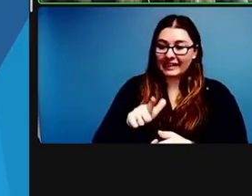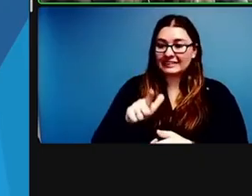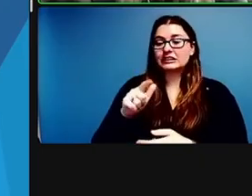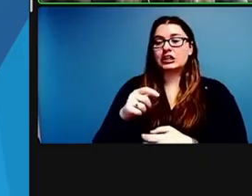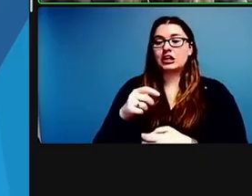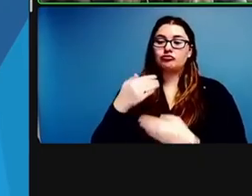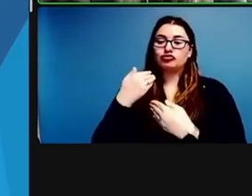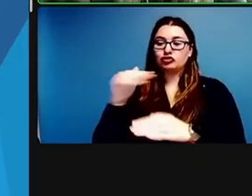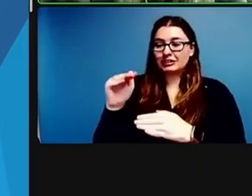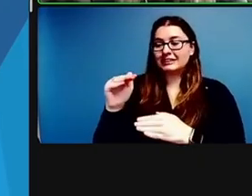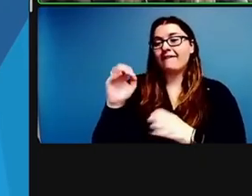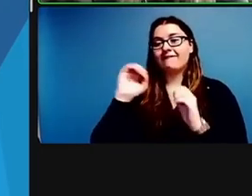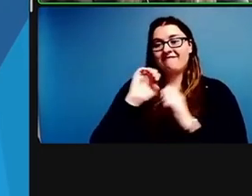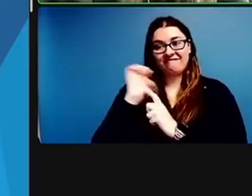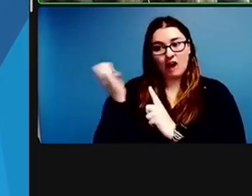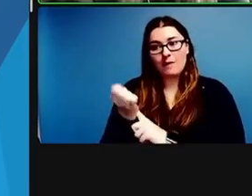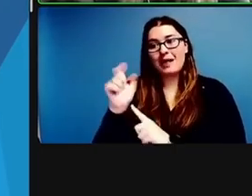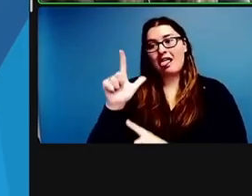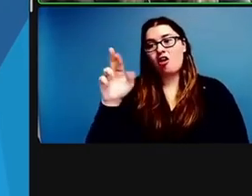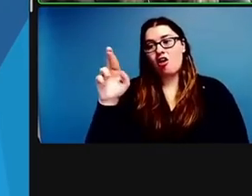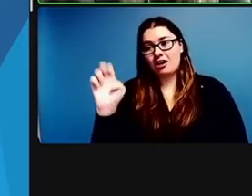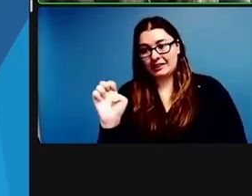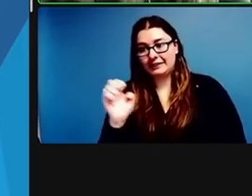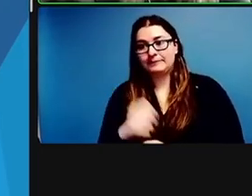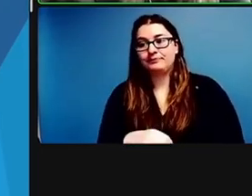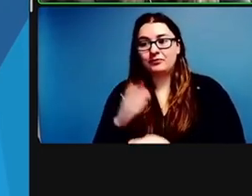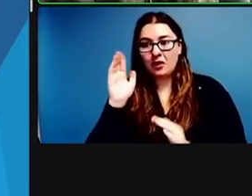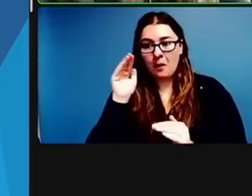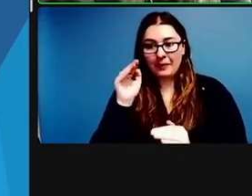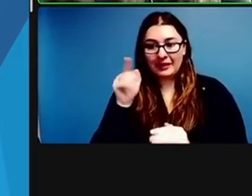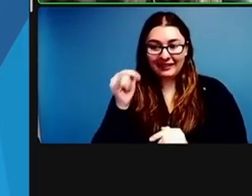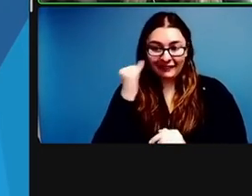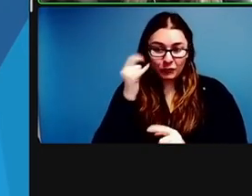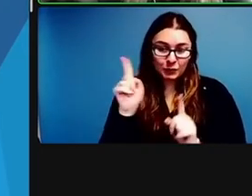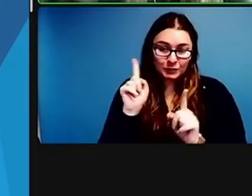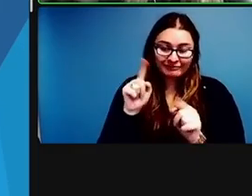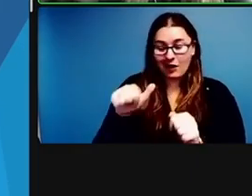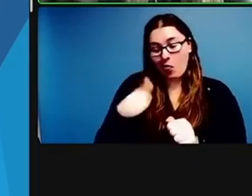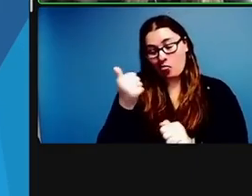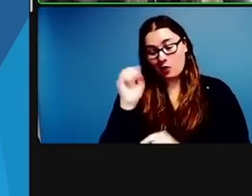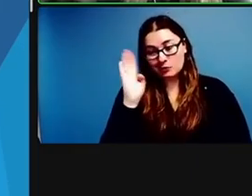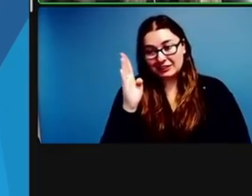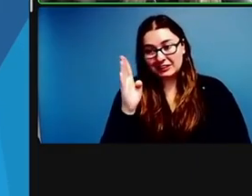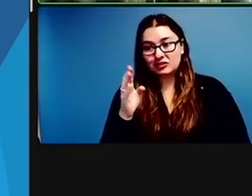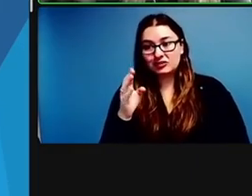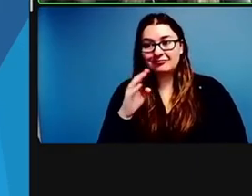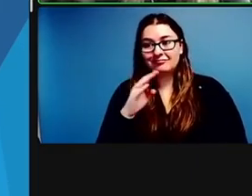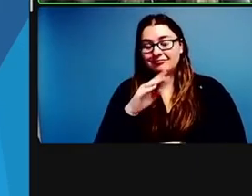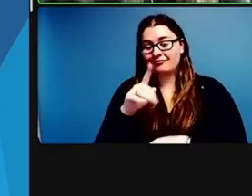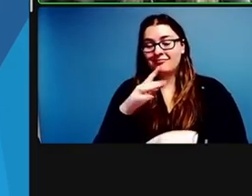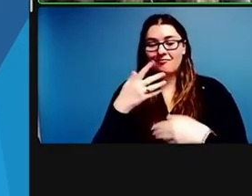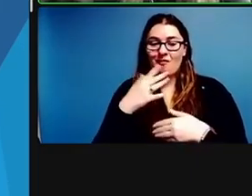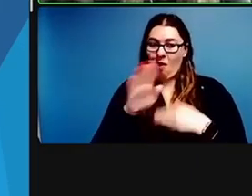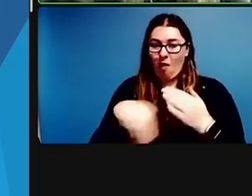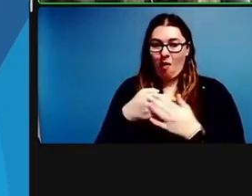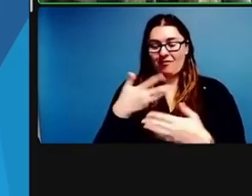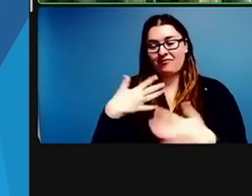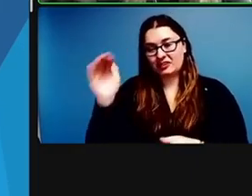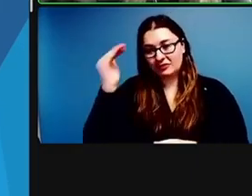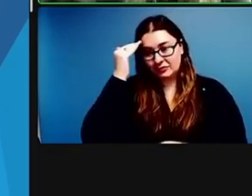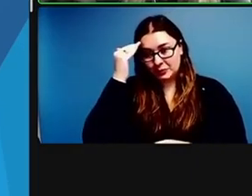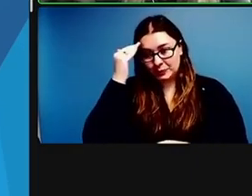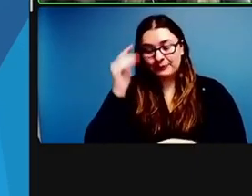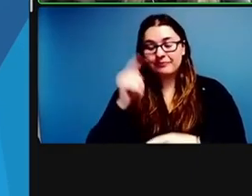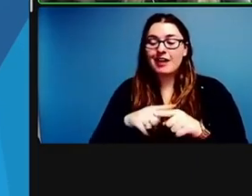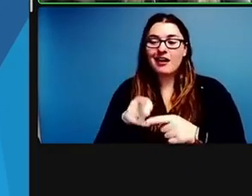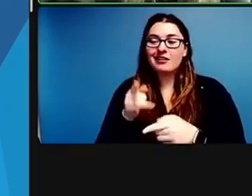their LRE. Hopefully, if you've attended our other presentations, and all of these are familiar terms to you, but these